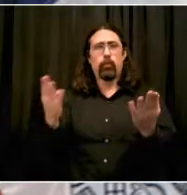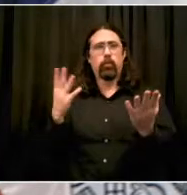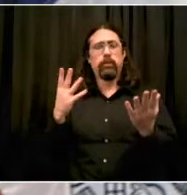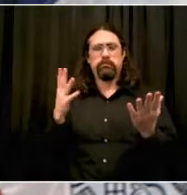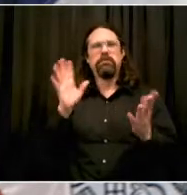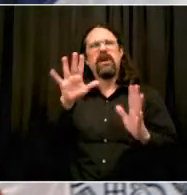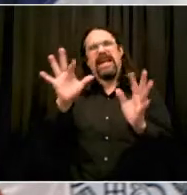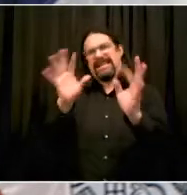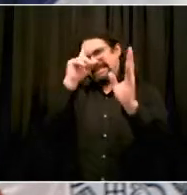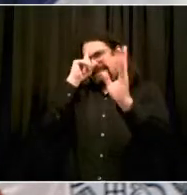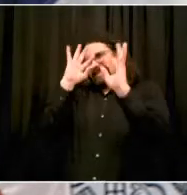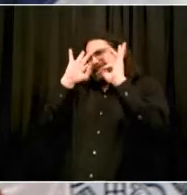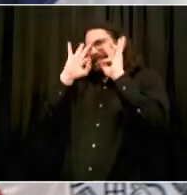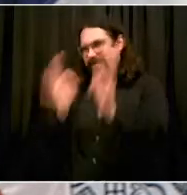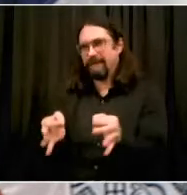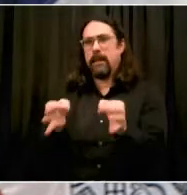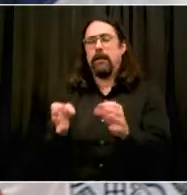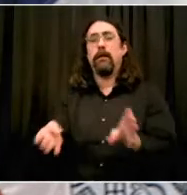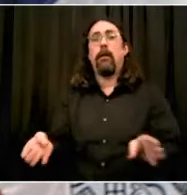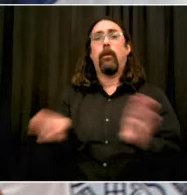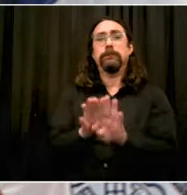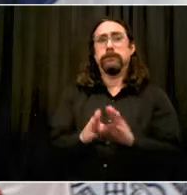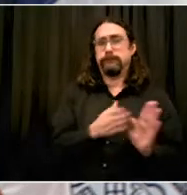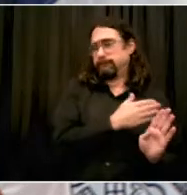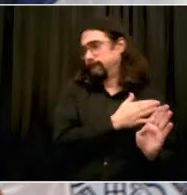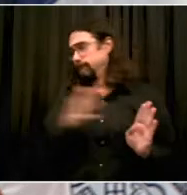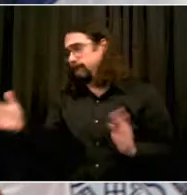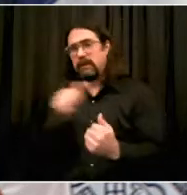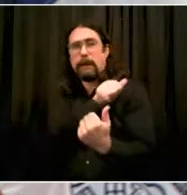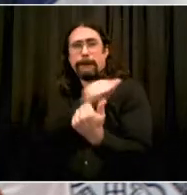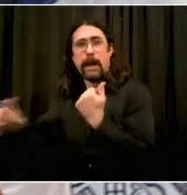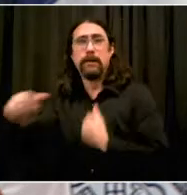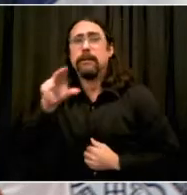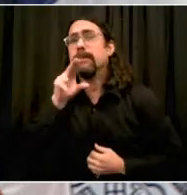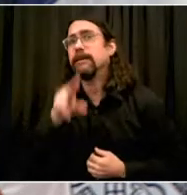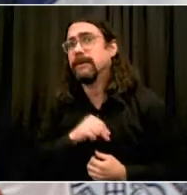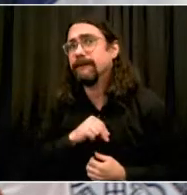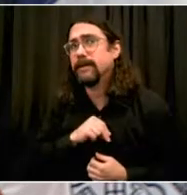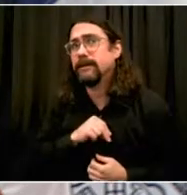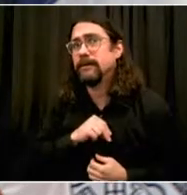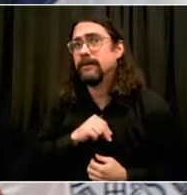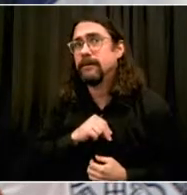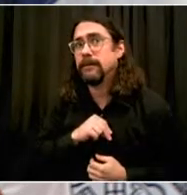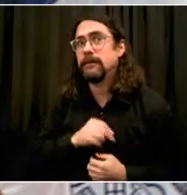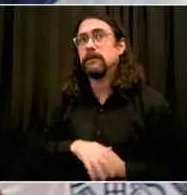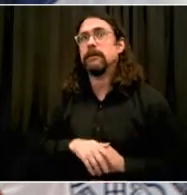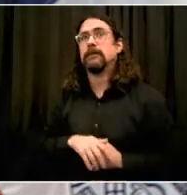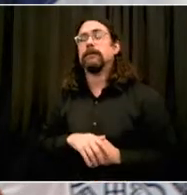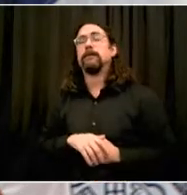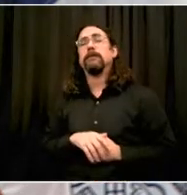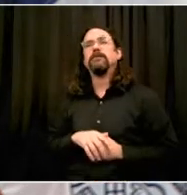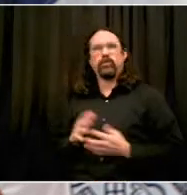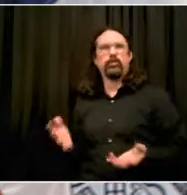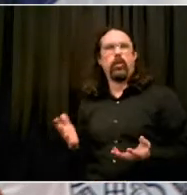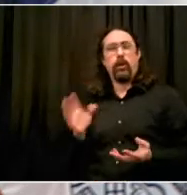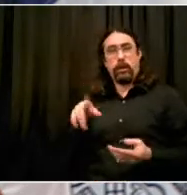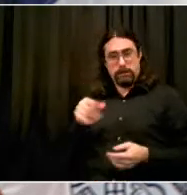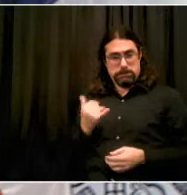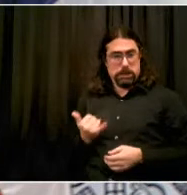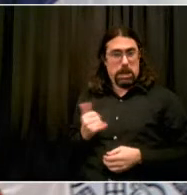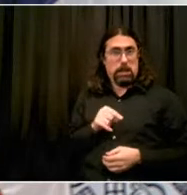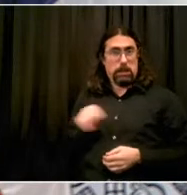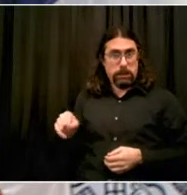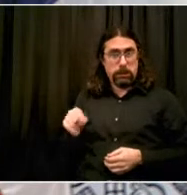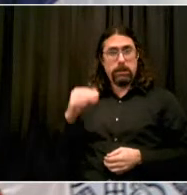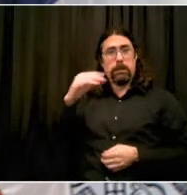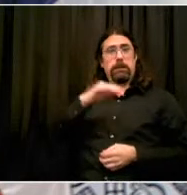earliest, but I'm not yet able to say if it will be then or a point thereafter. But we have real work to do, which I think we can do quickly,